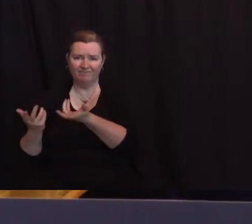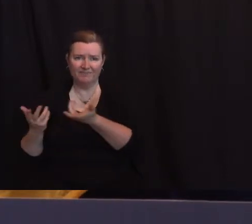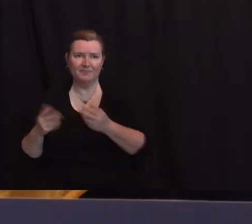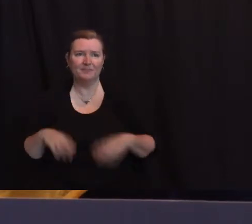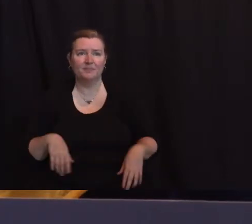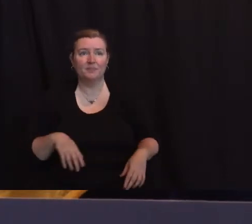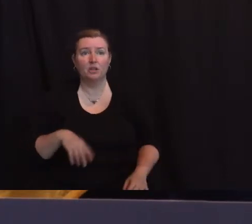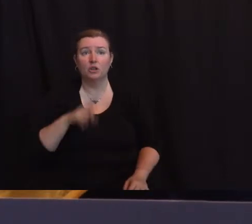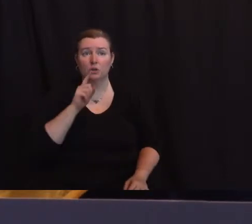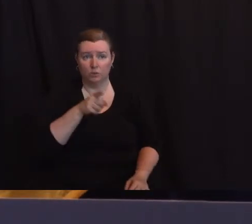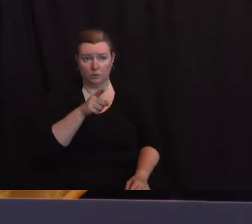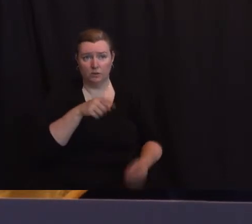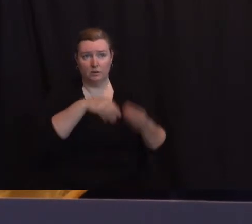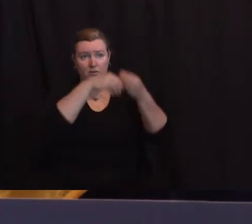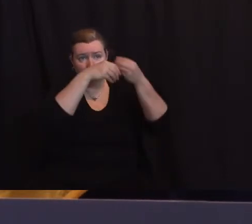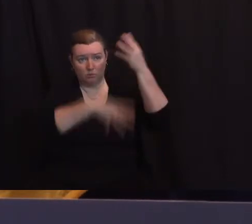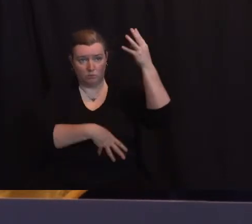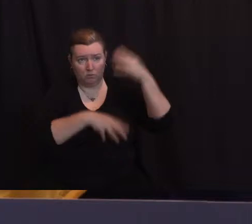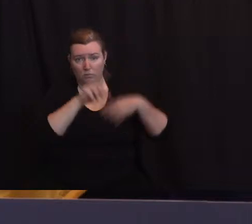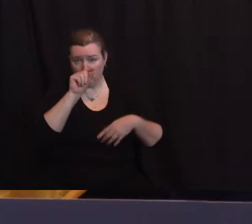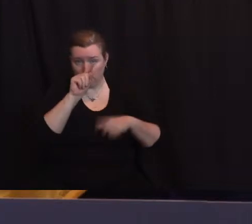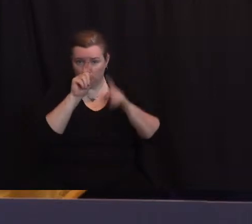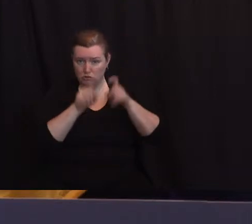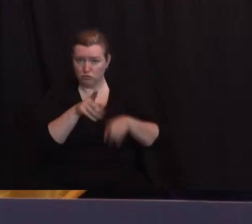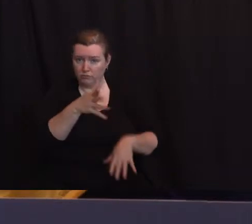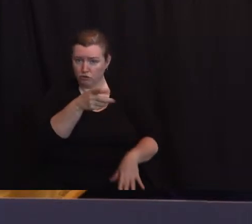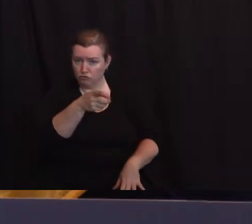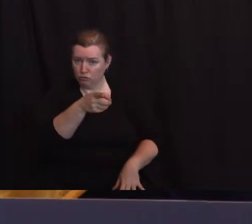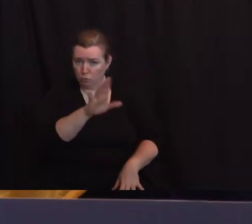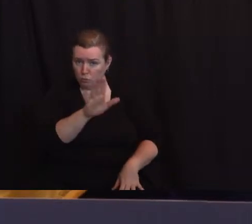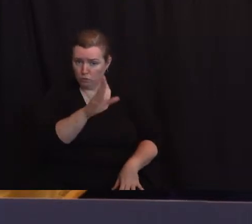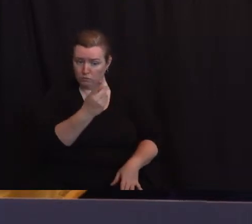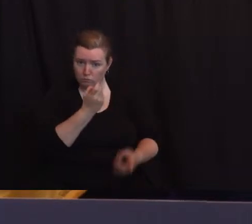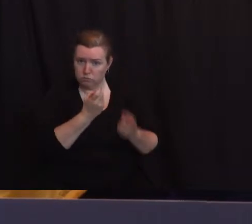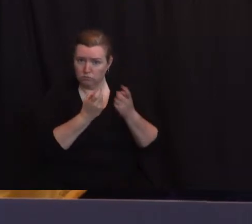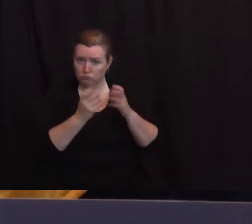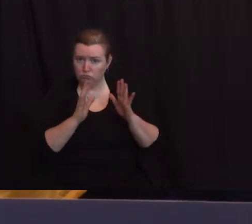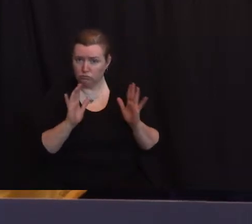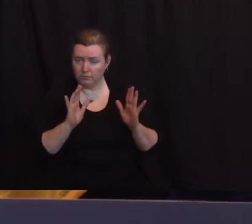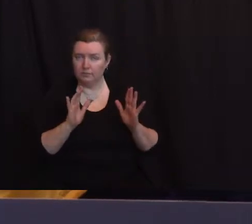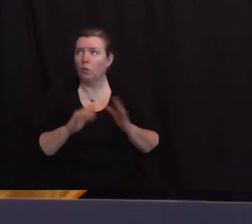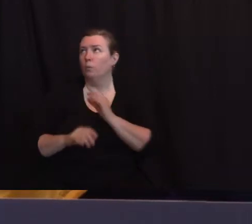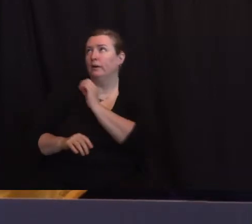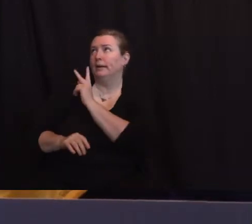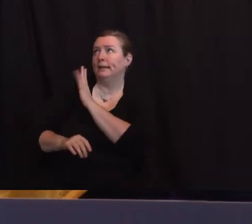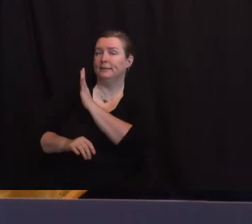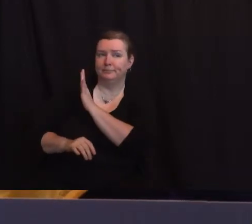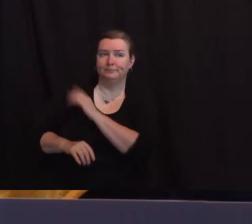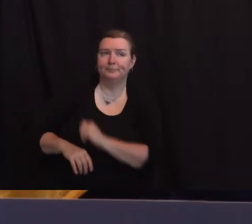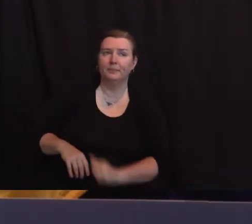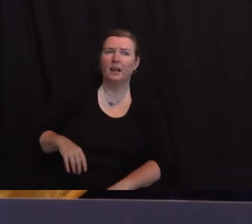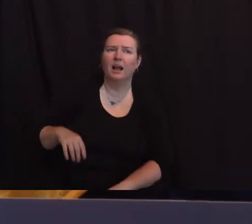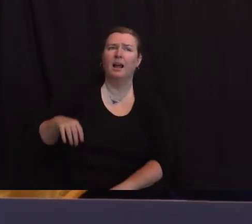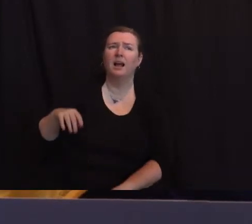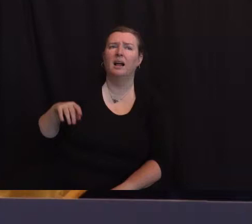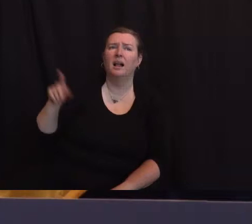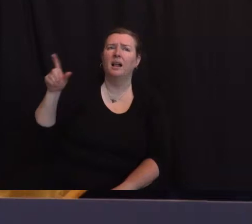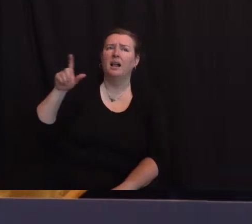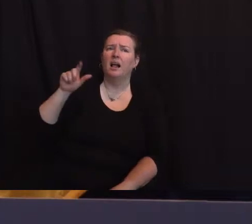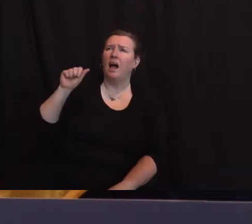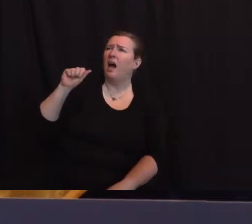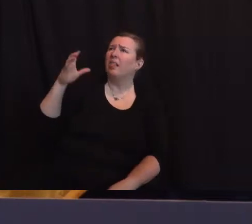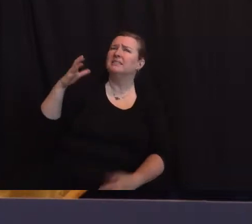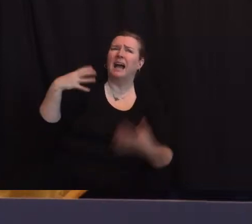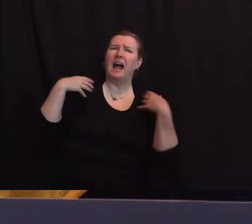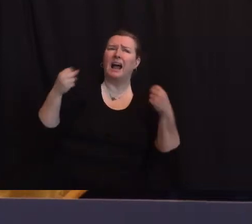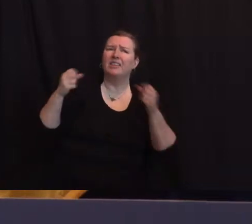list, please. Do the best I can, Governor. Thank you. A New Jersey health system, Atlantic Health System, announced today that its patients can link their